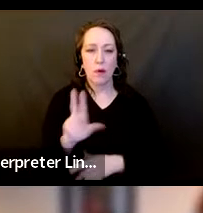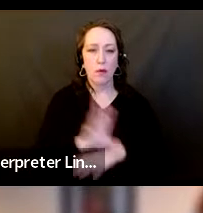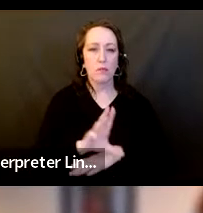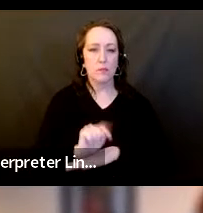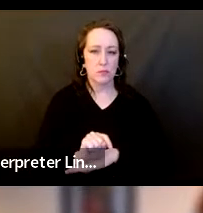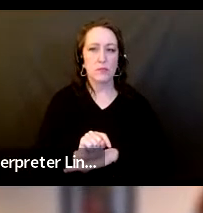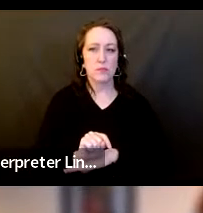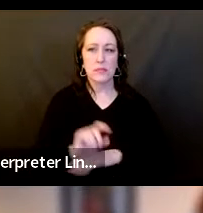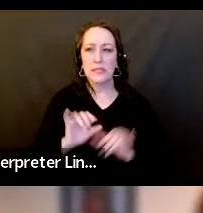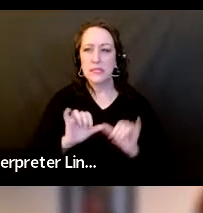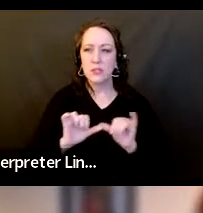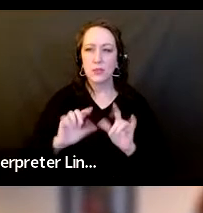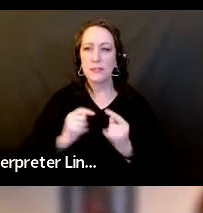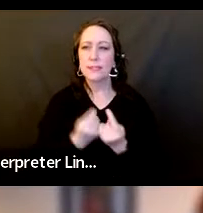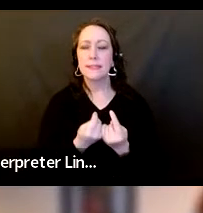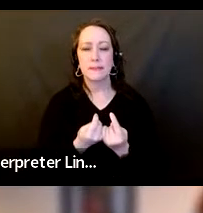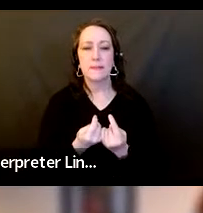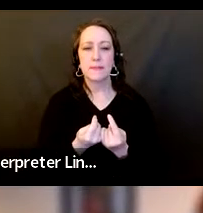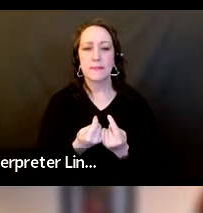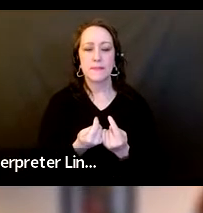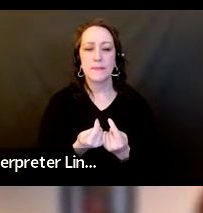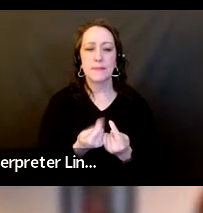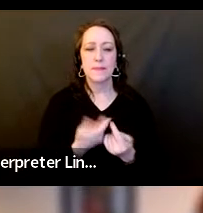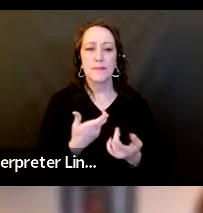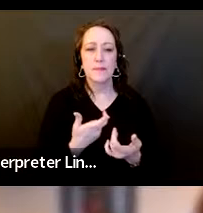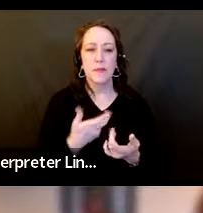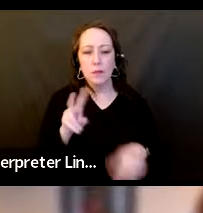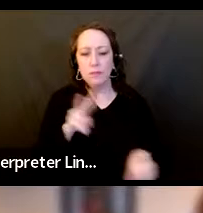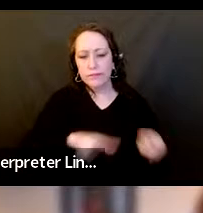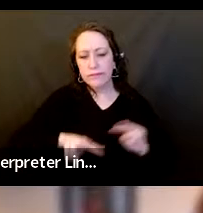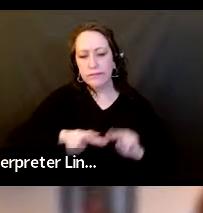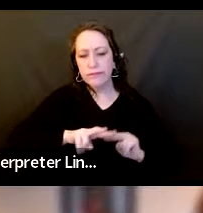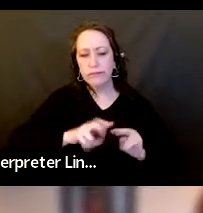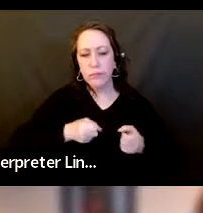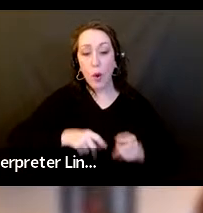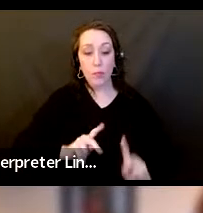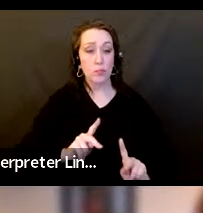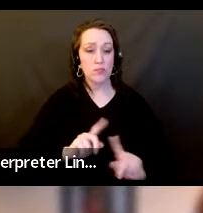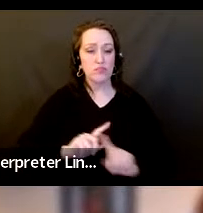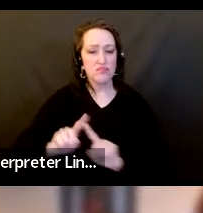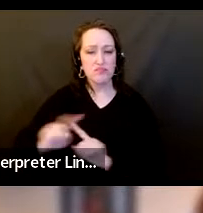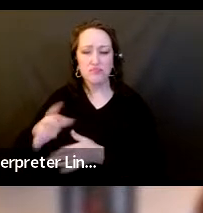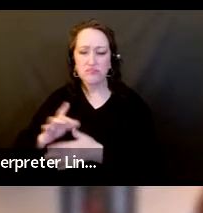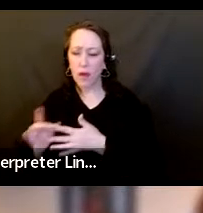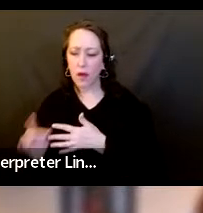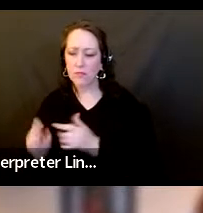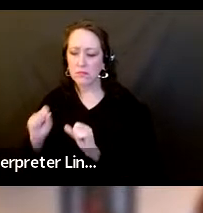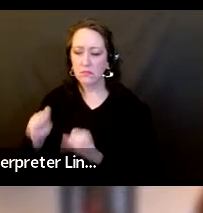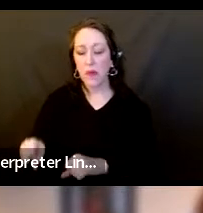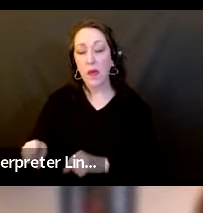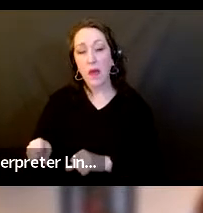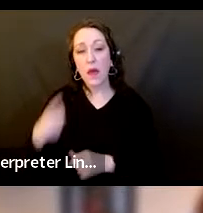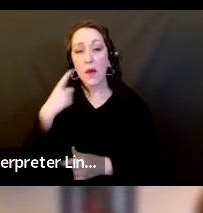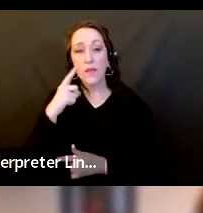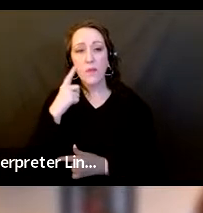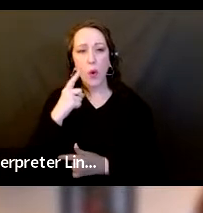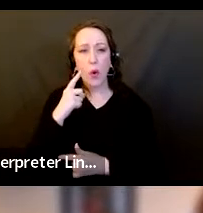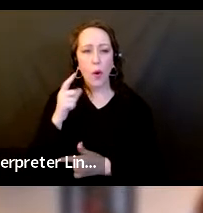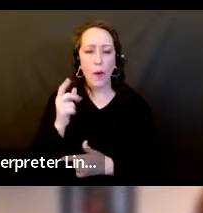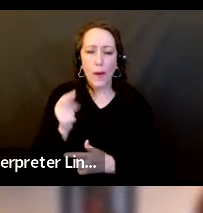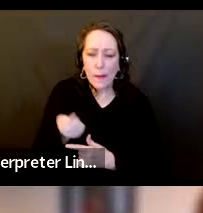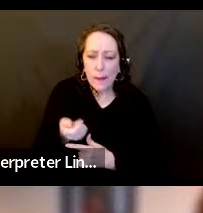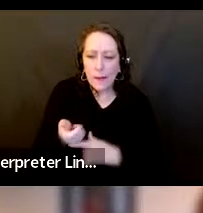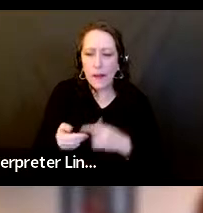consultants, engineering team to look at opportunities and different options for getting the small